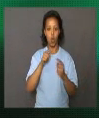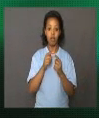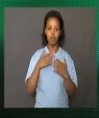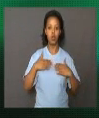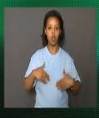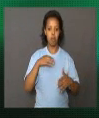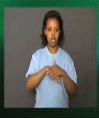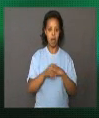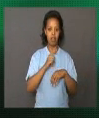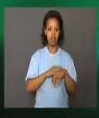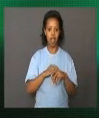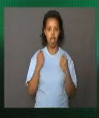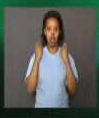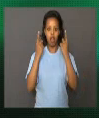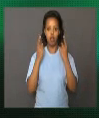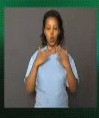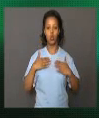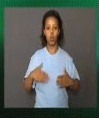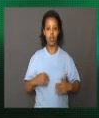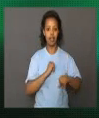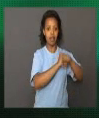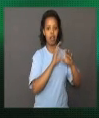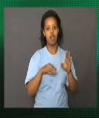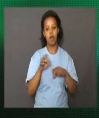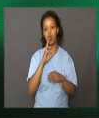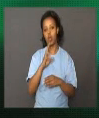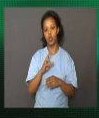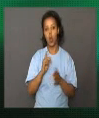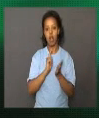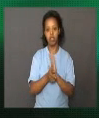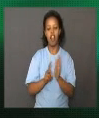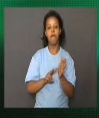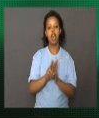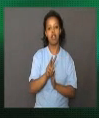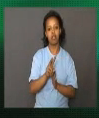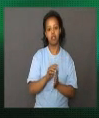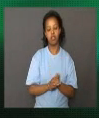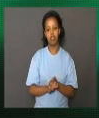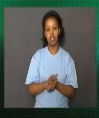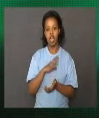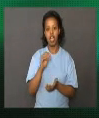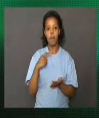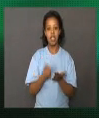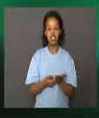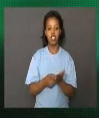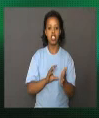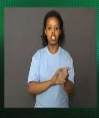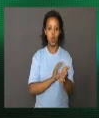viruses. T helper cells are the host cells in which